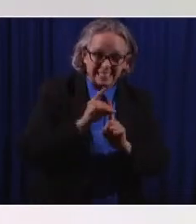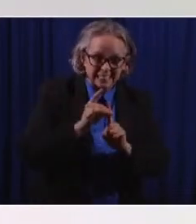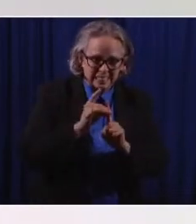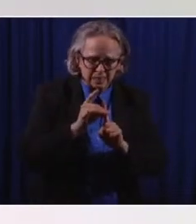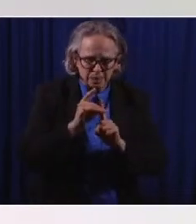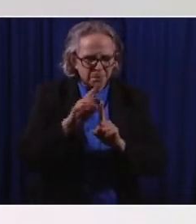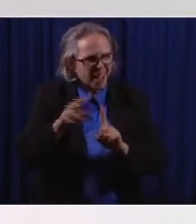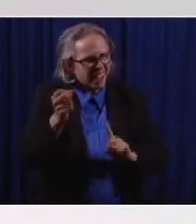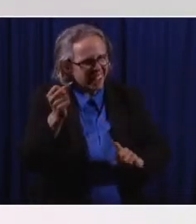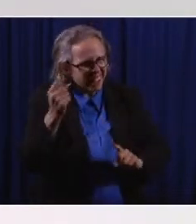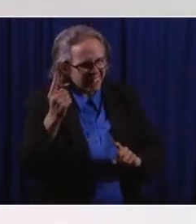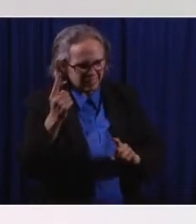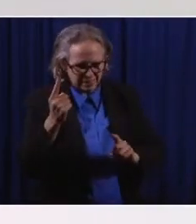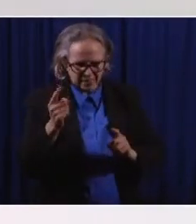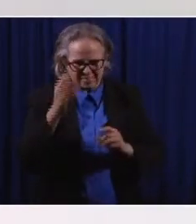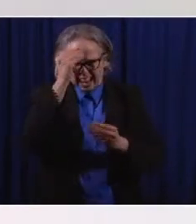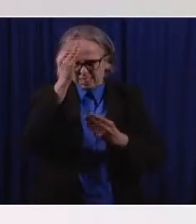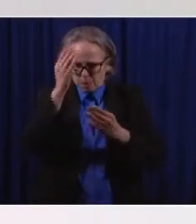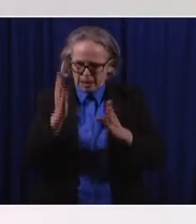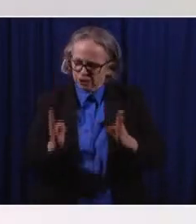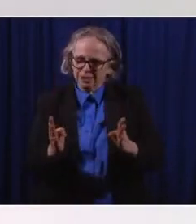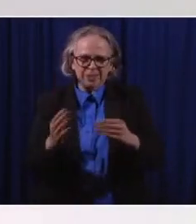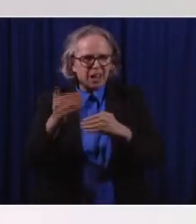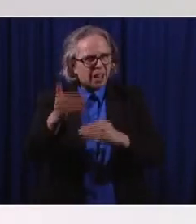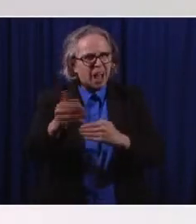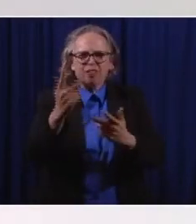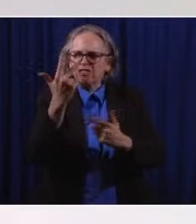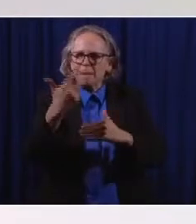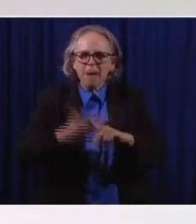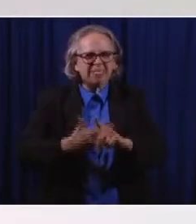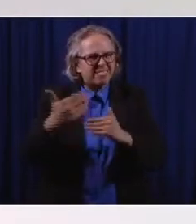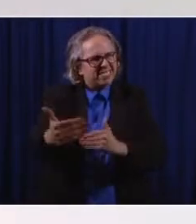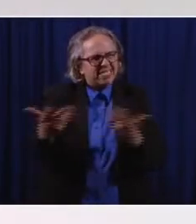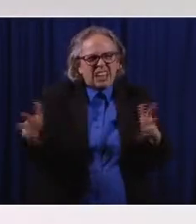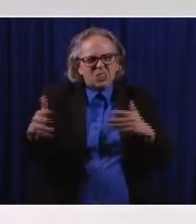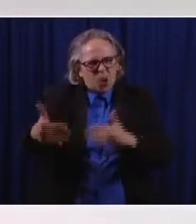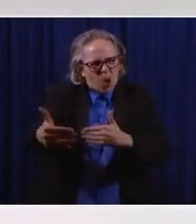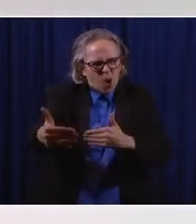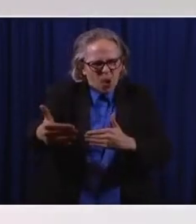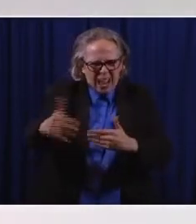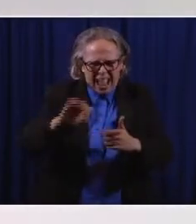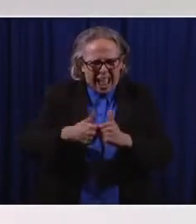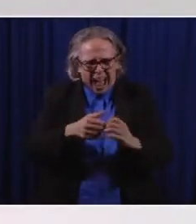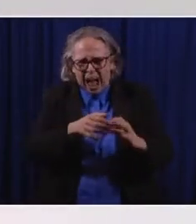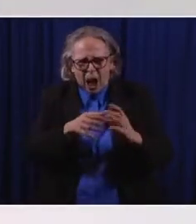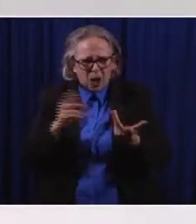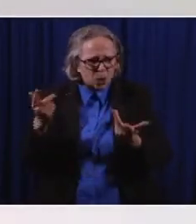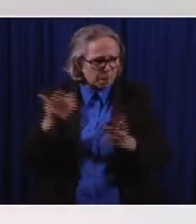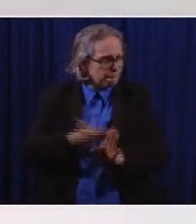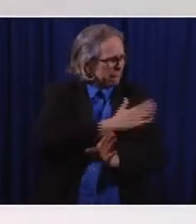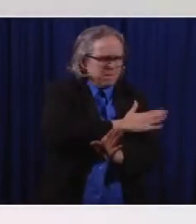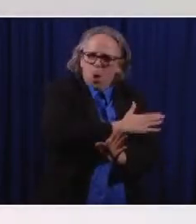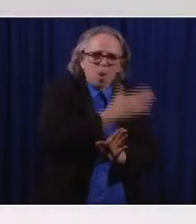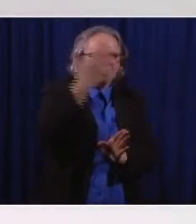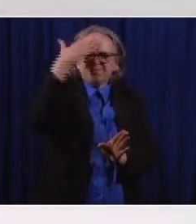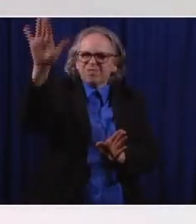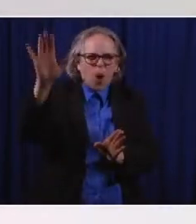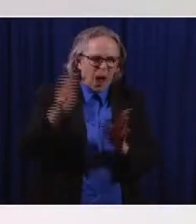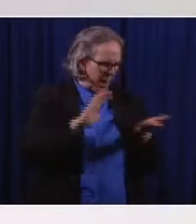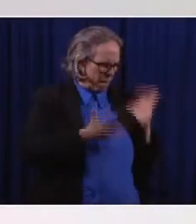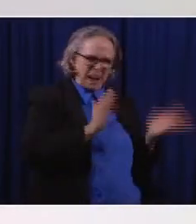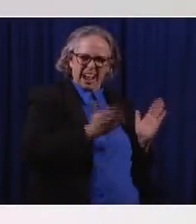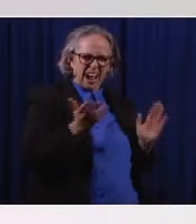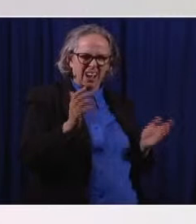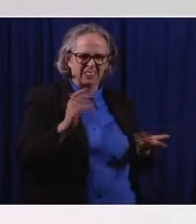that. How it relates to earlier in the spring, that this study I described today doesn't tell us about those numbers because the